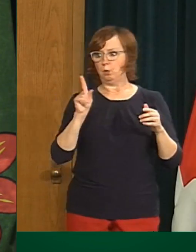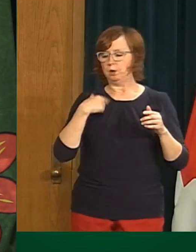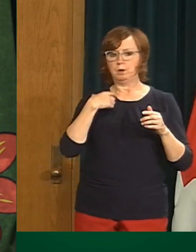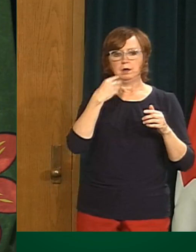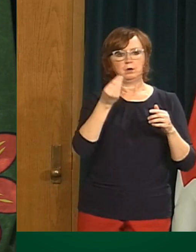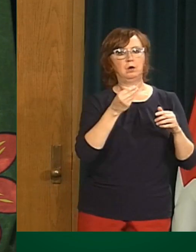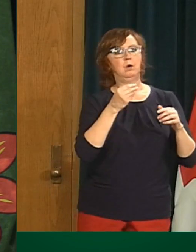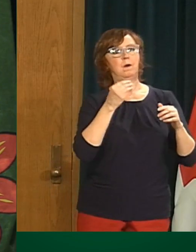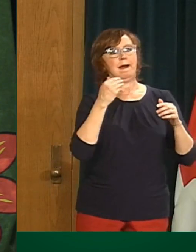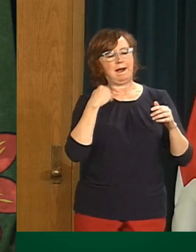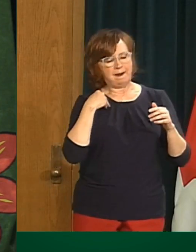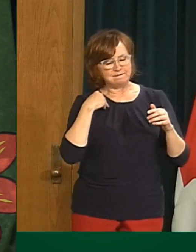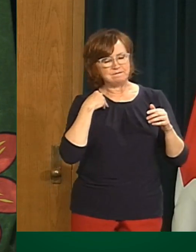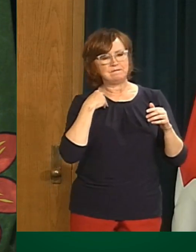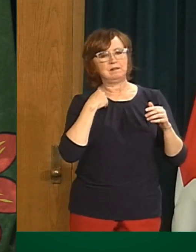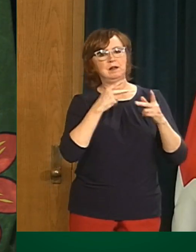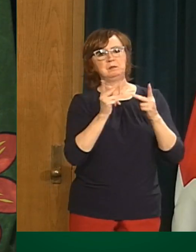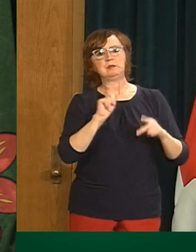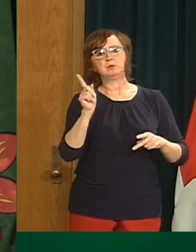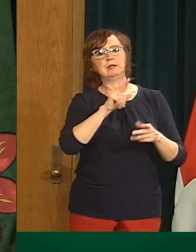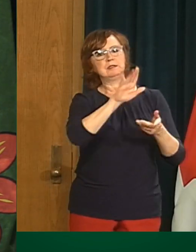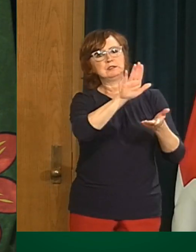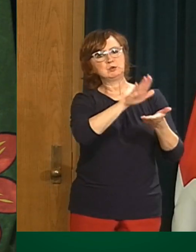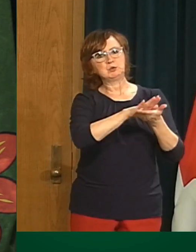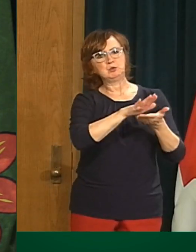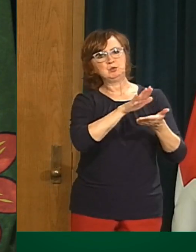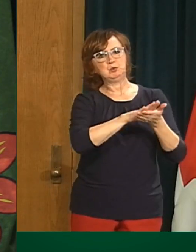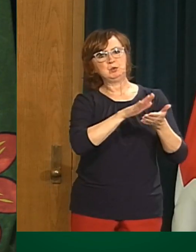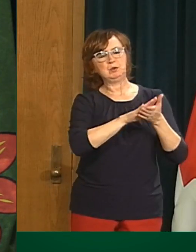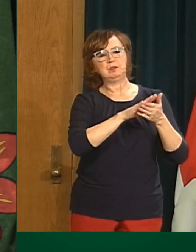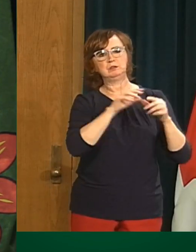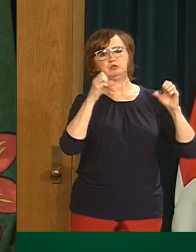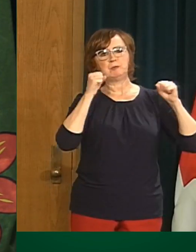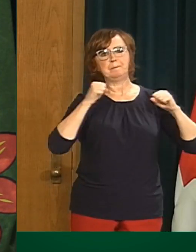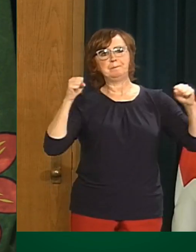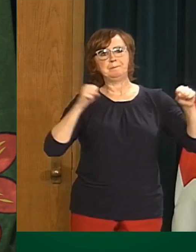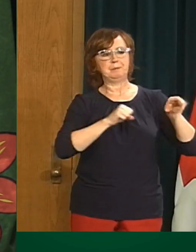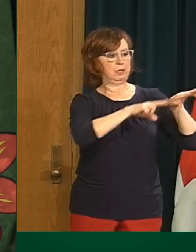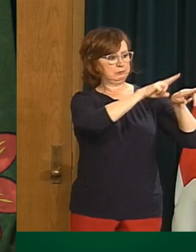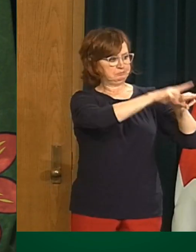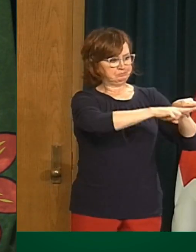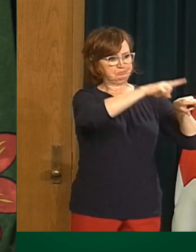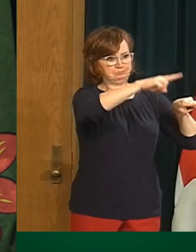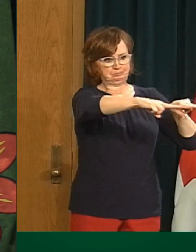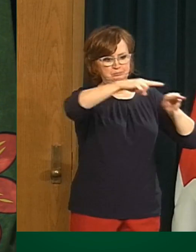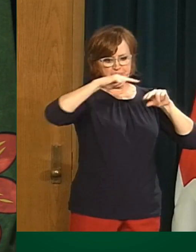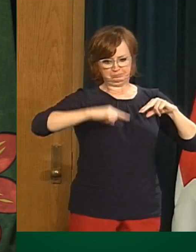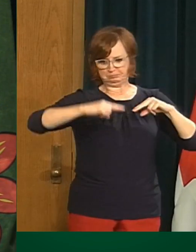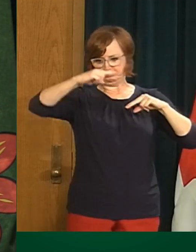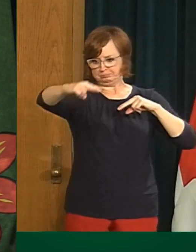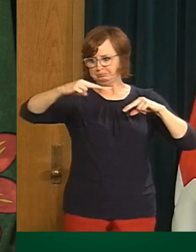days. We want to have a place where they can do that and do that effectively, and we've offered our support in all of